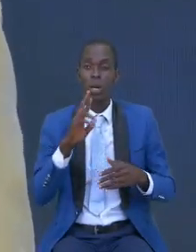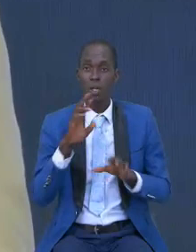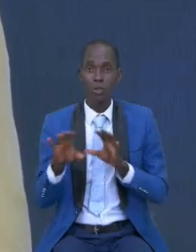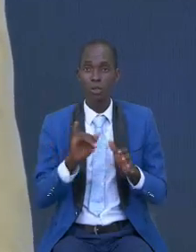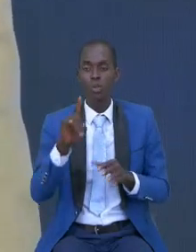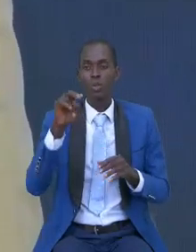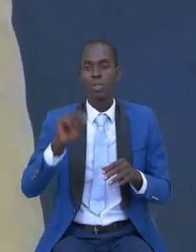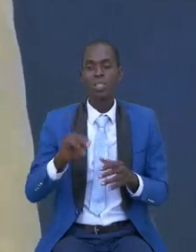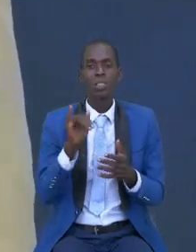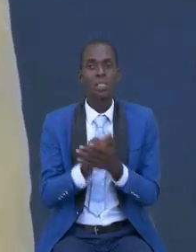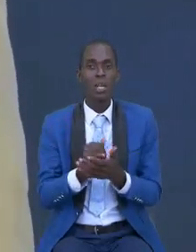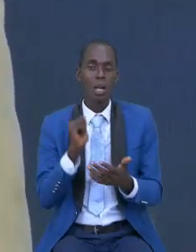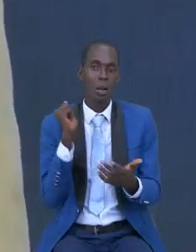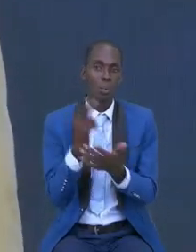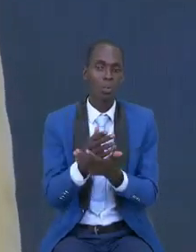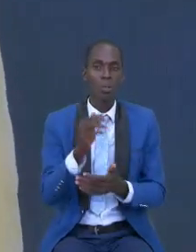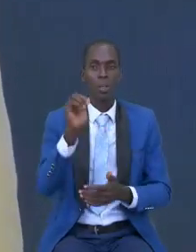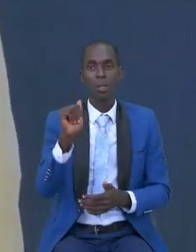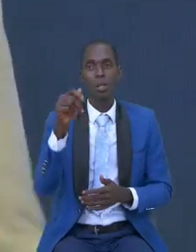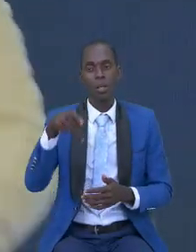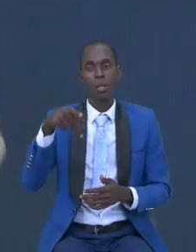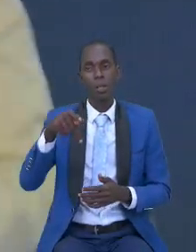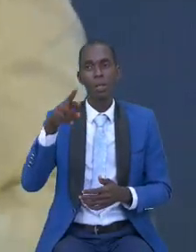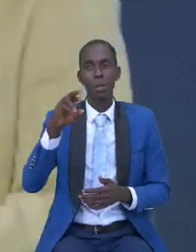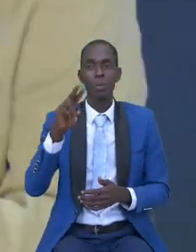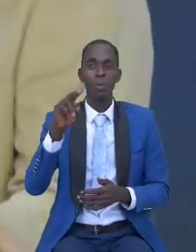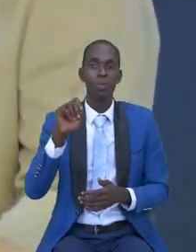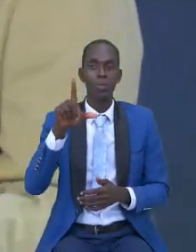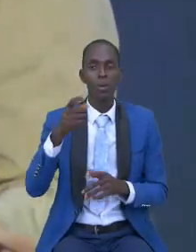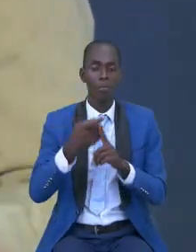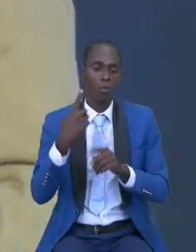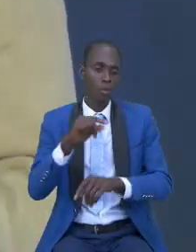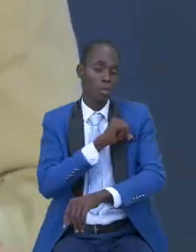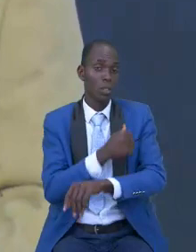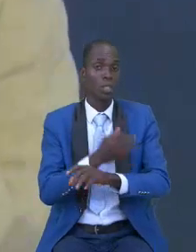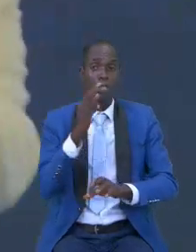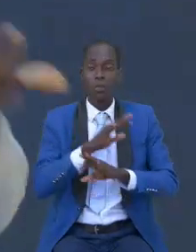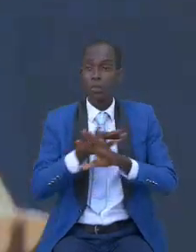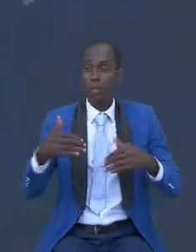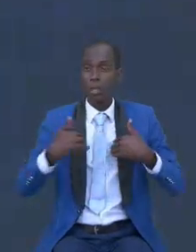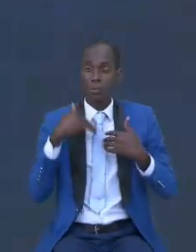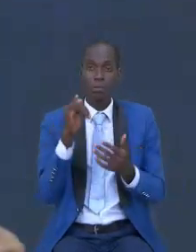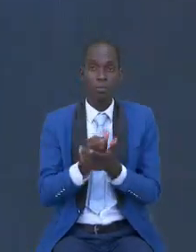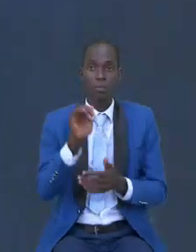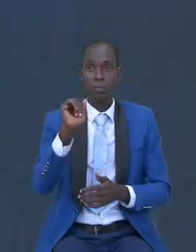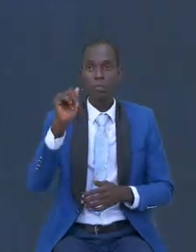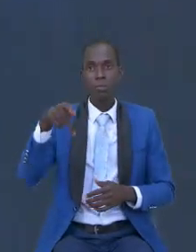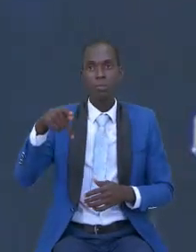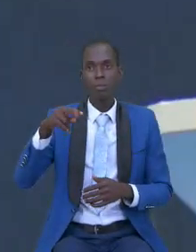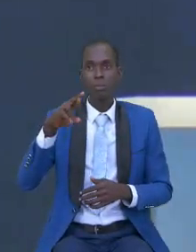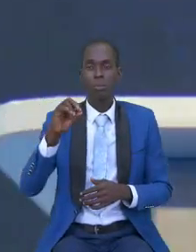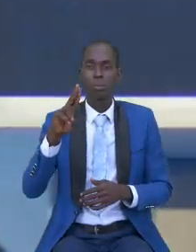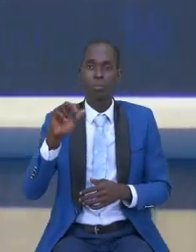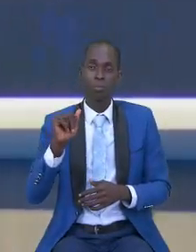approval from the authority. And if you don't have the approval, let's say, for example, somebody is a